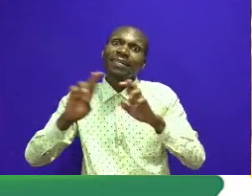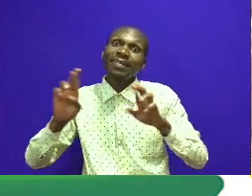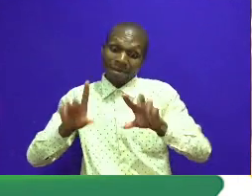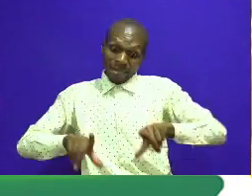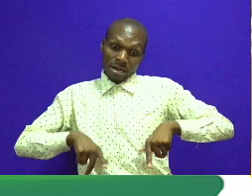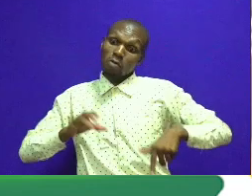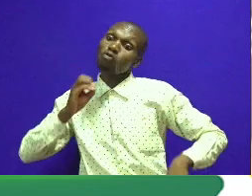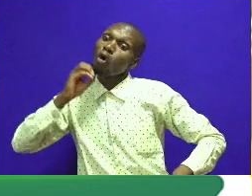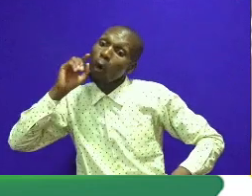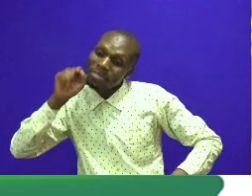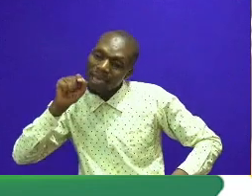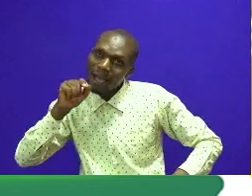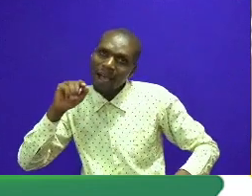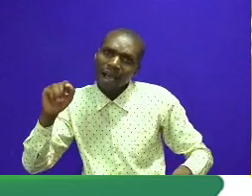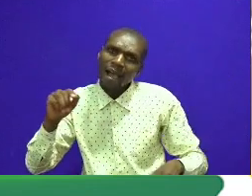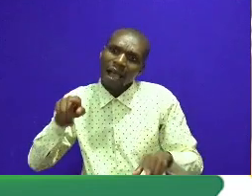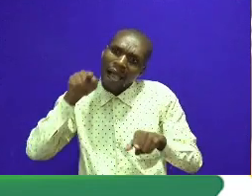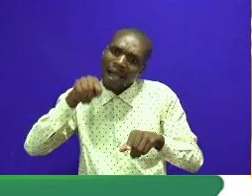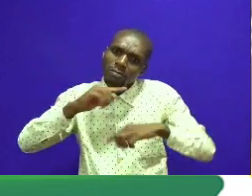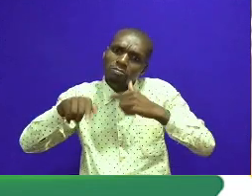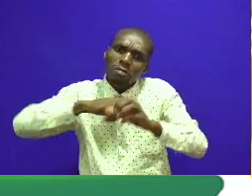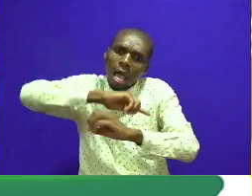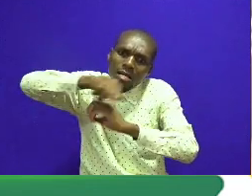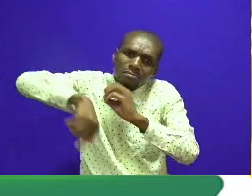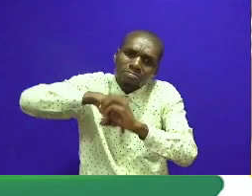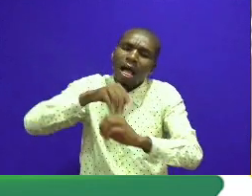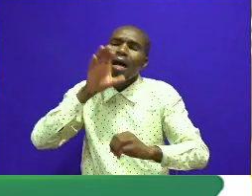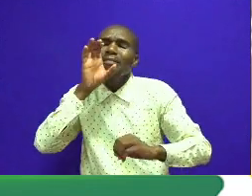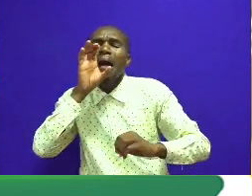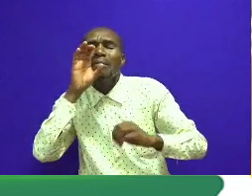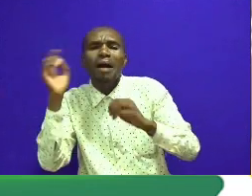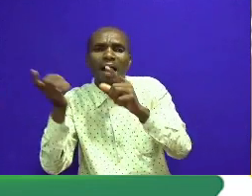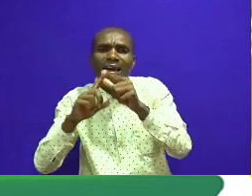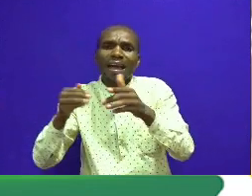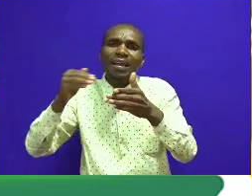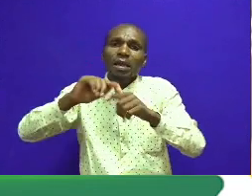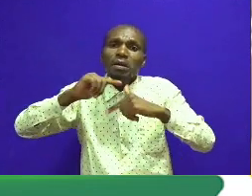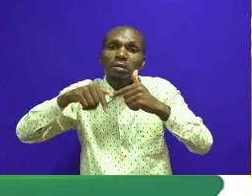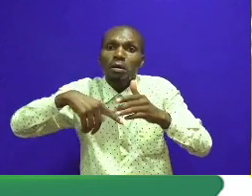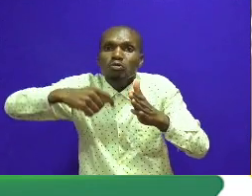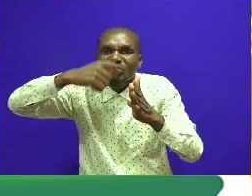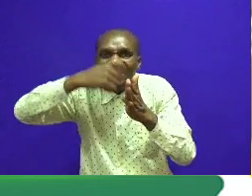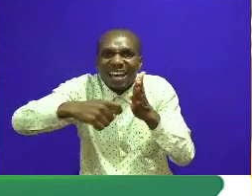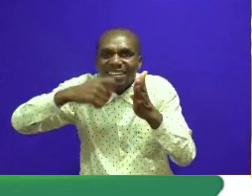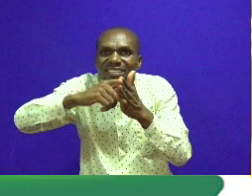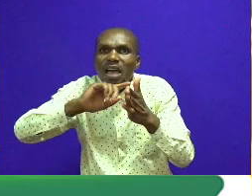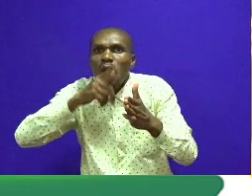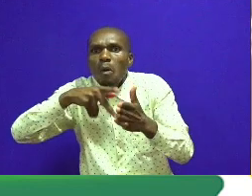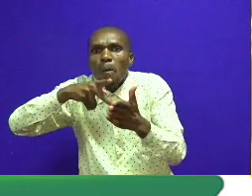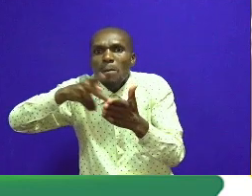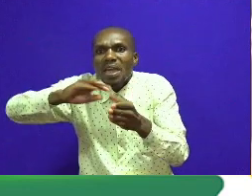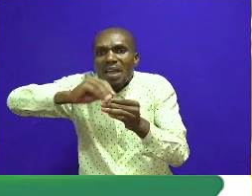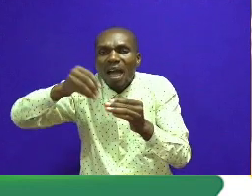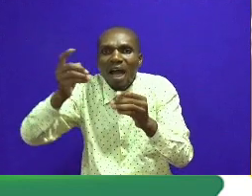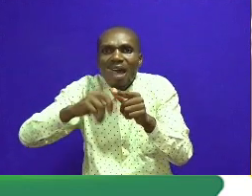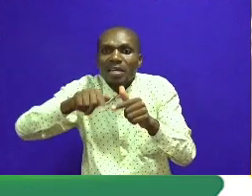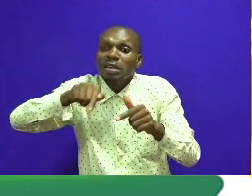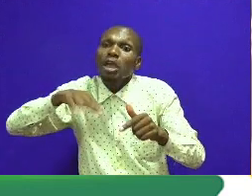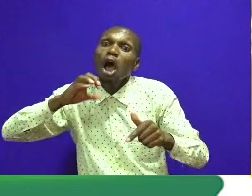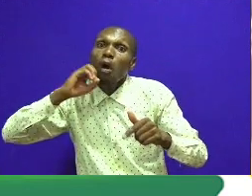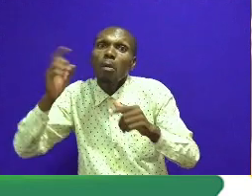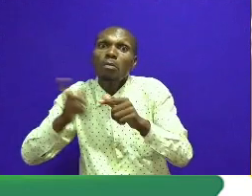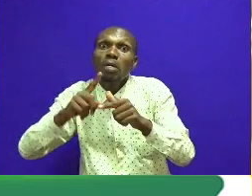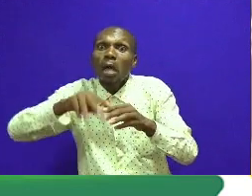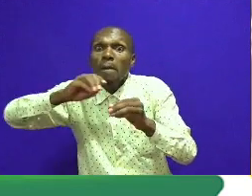home. By you going around and saying, we are going to tax those with payslips, and you in the village, you don't